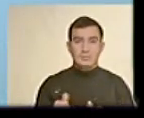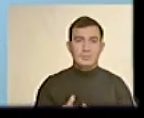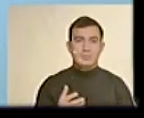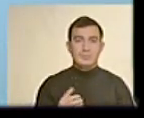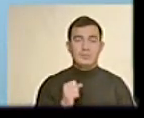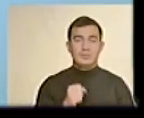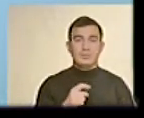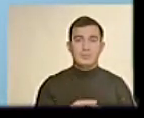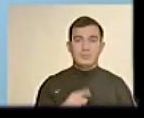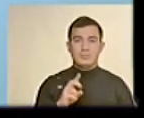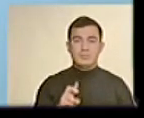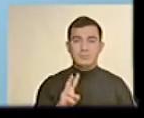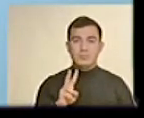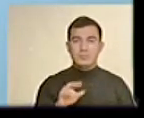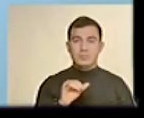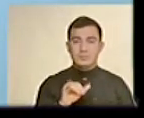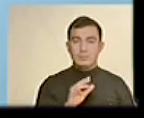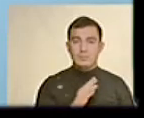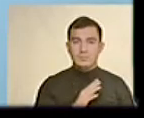plus b ning kvadratida